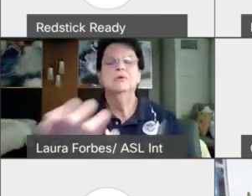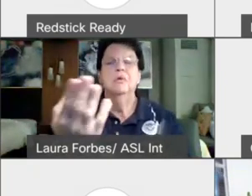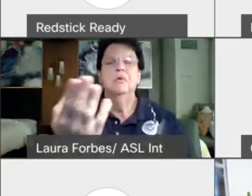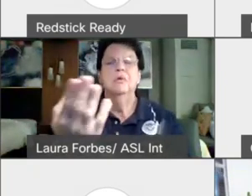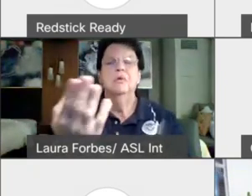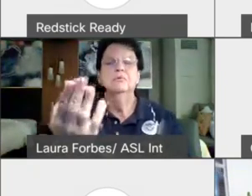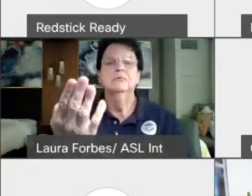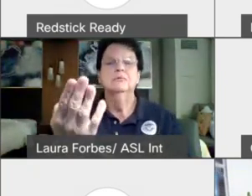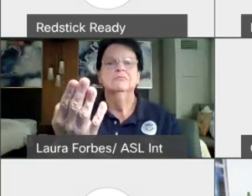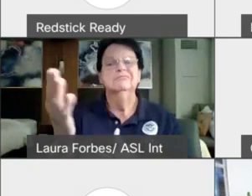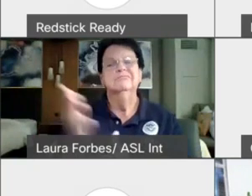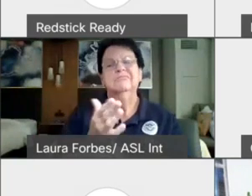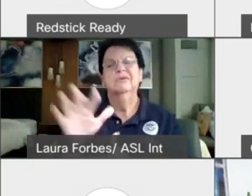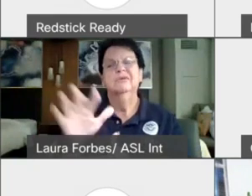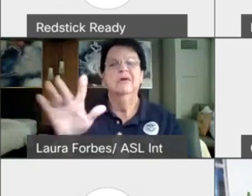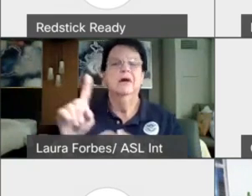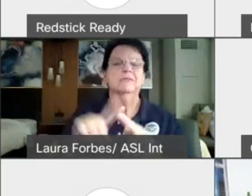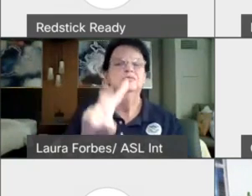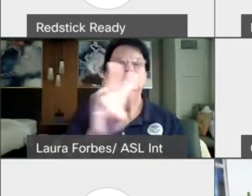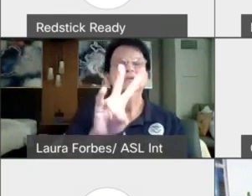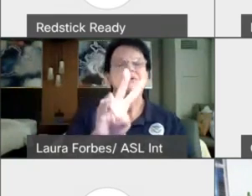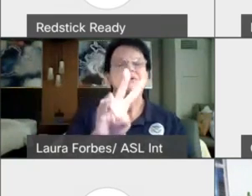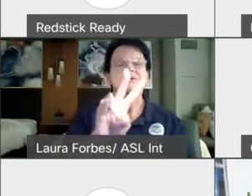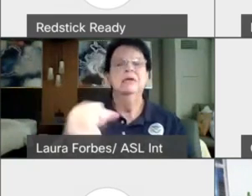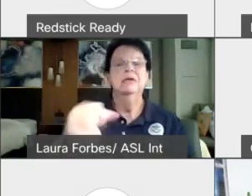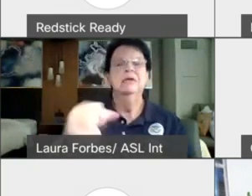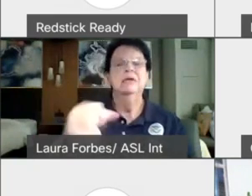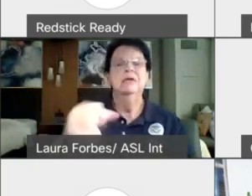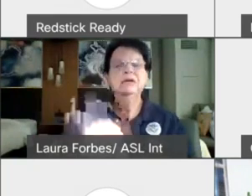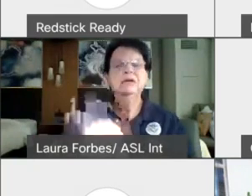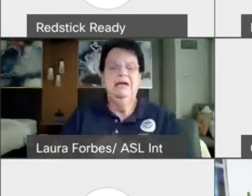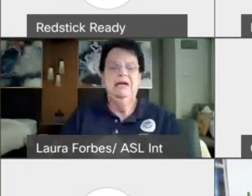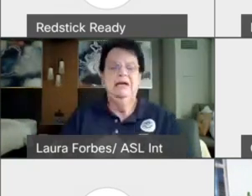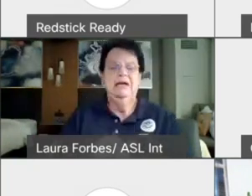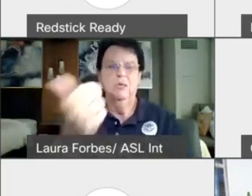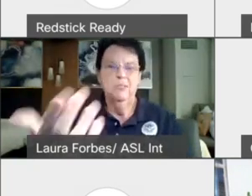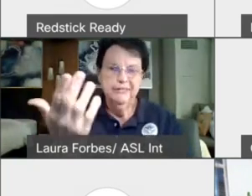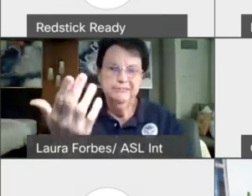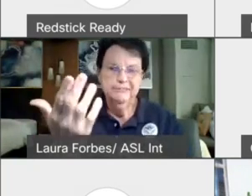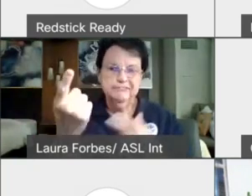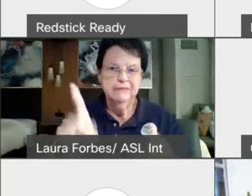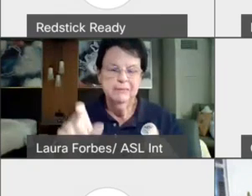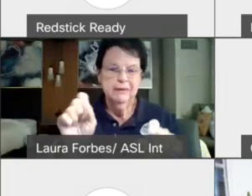expecting 5 to 7 inches of rainfall between tonight and tomorrow morning.